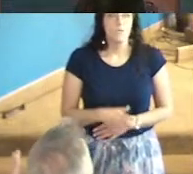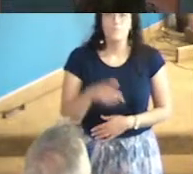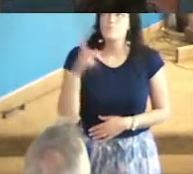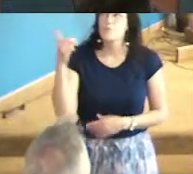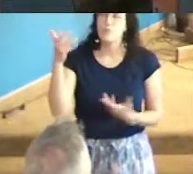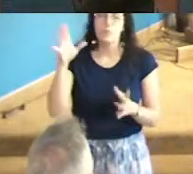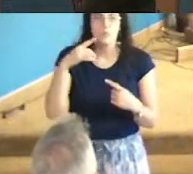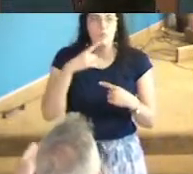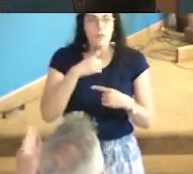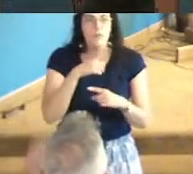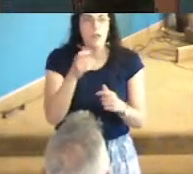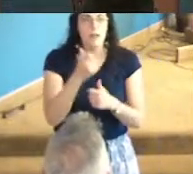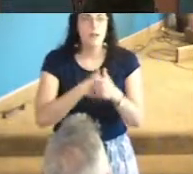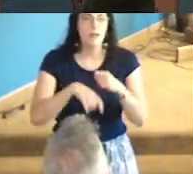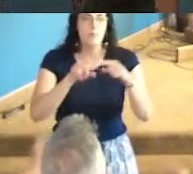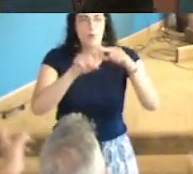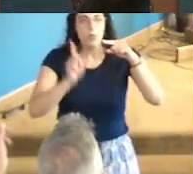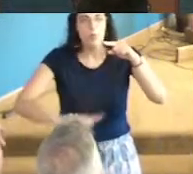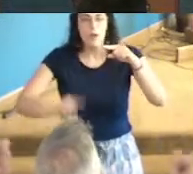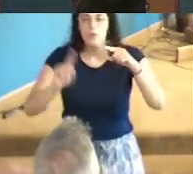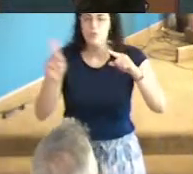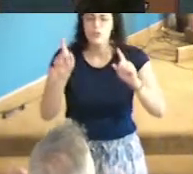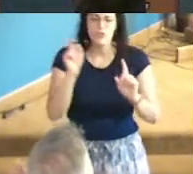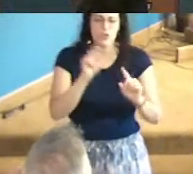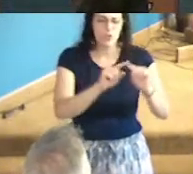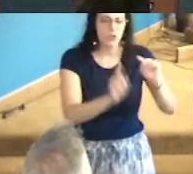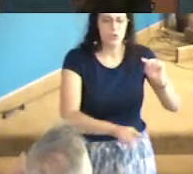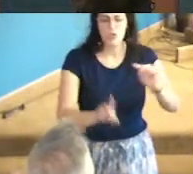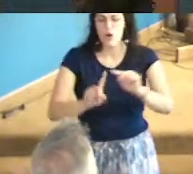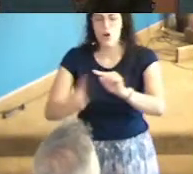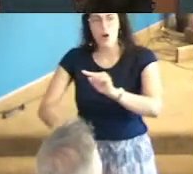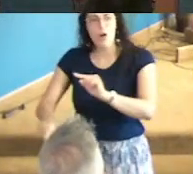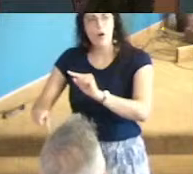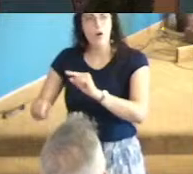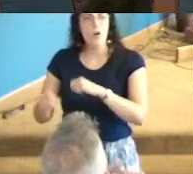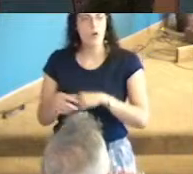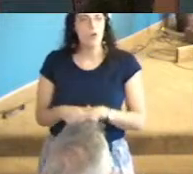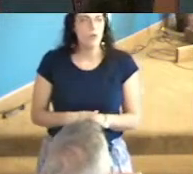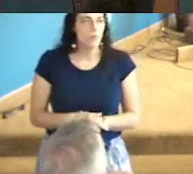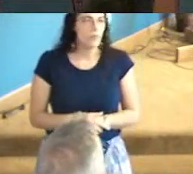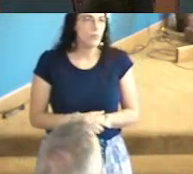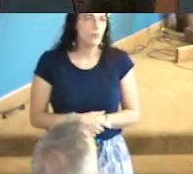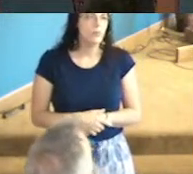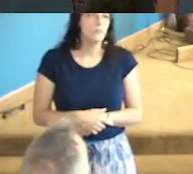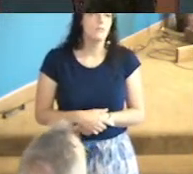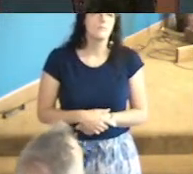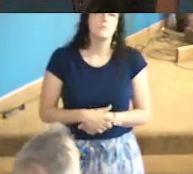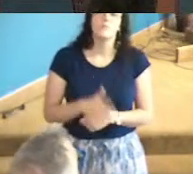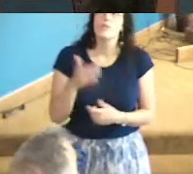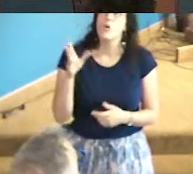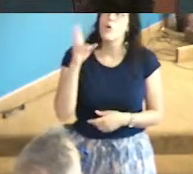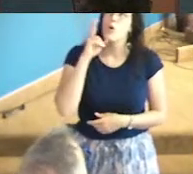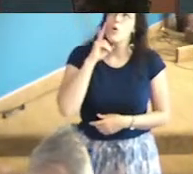Who has told every lightning bolt where it should go?